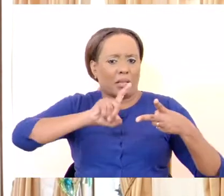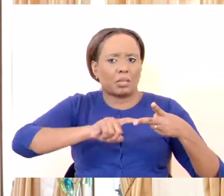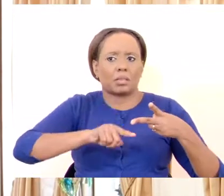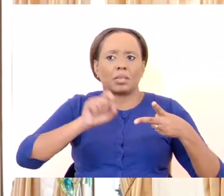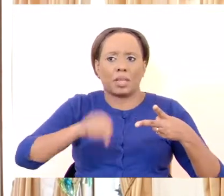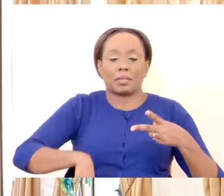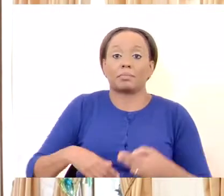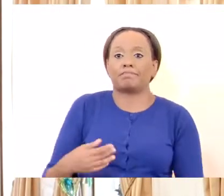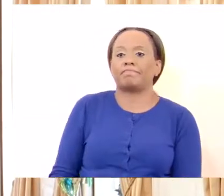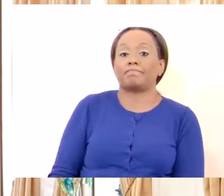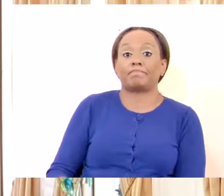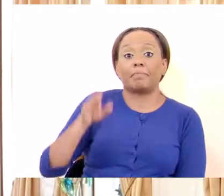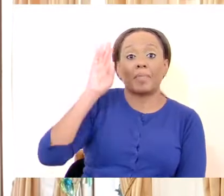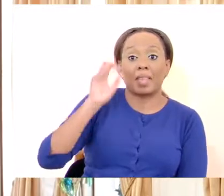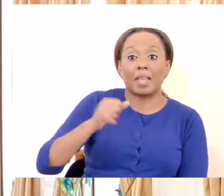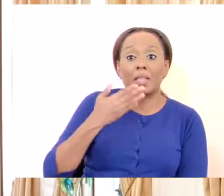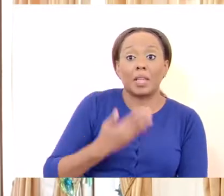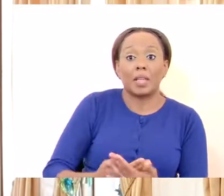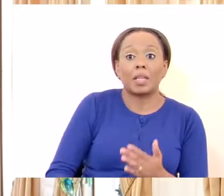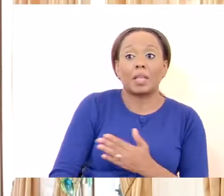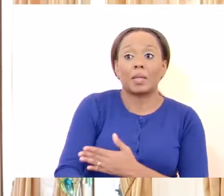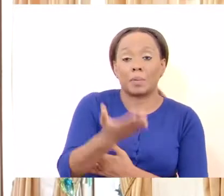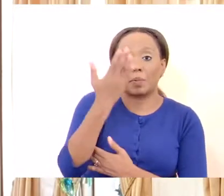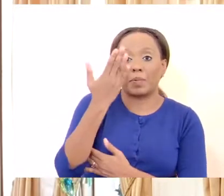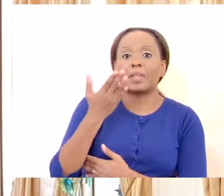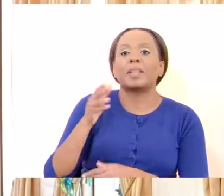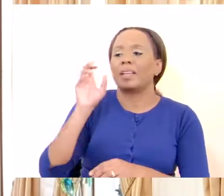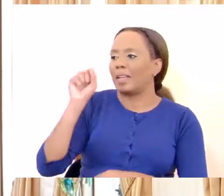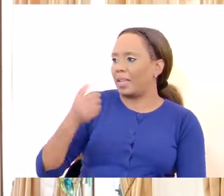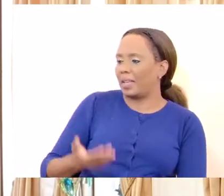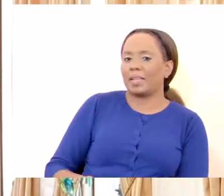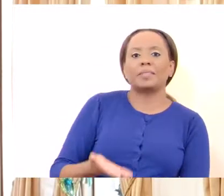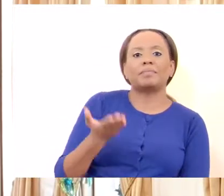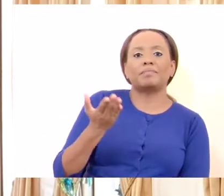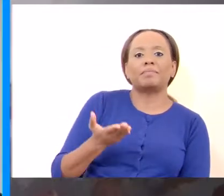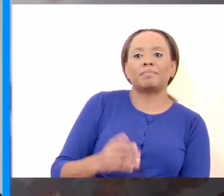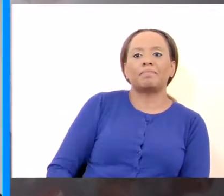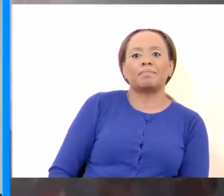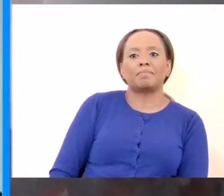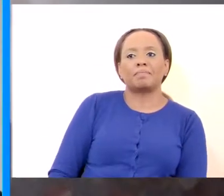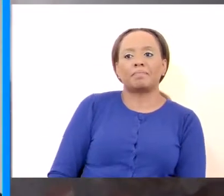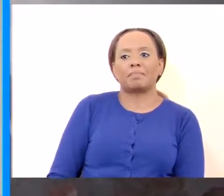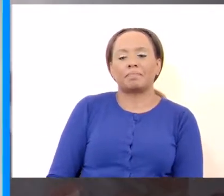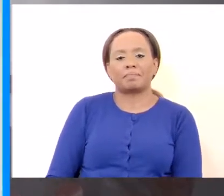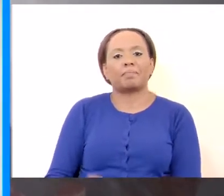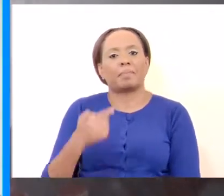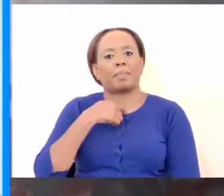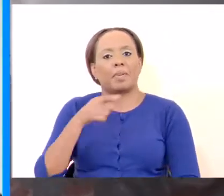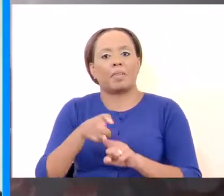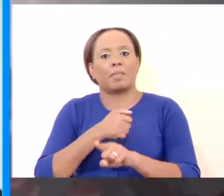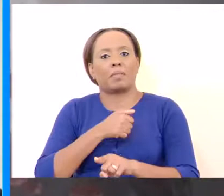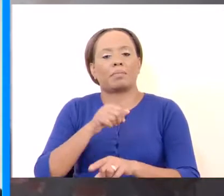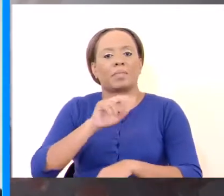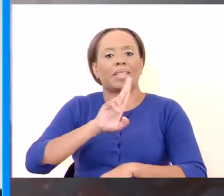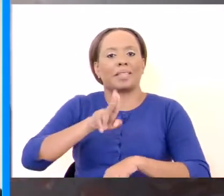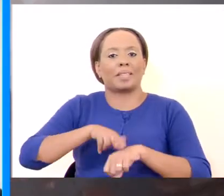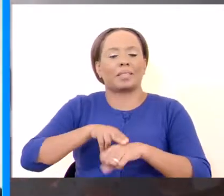Yes, good morning. The Nation. Yes, Paul Monty from Nation